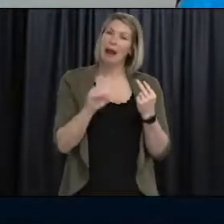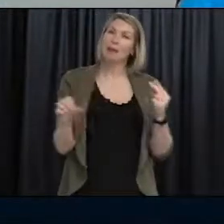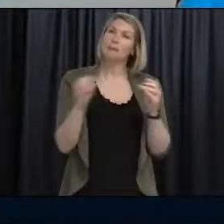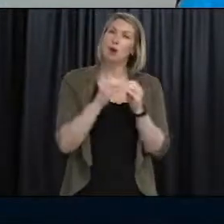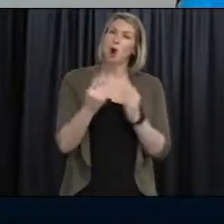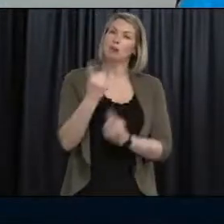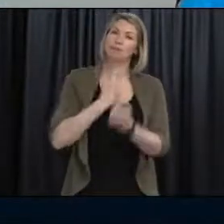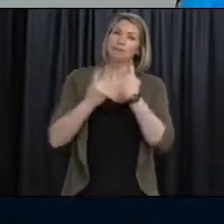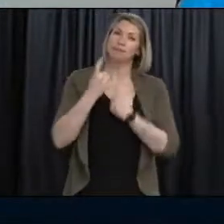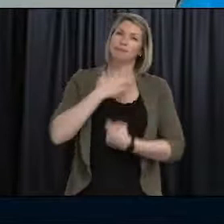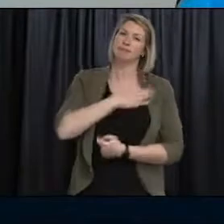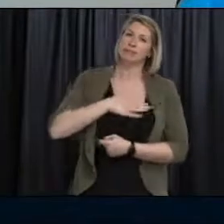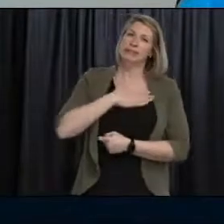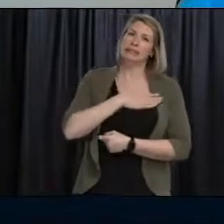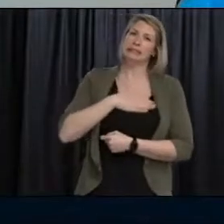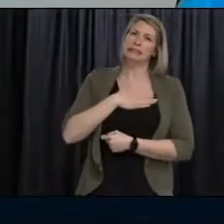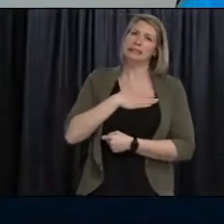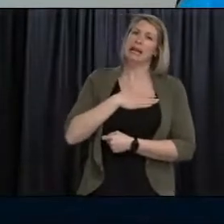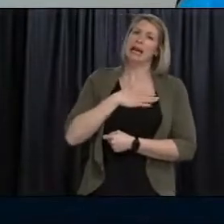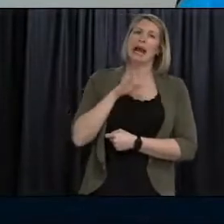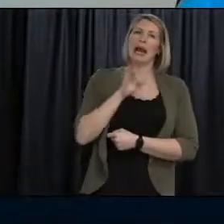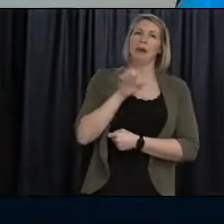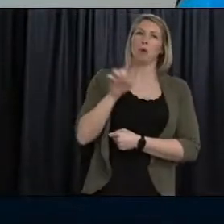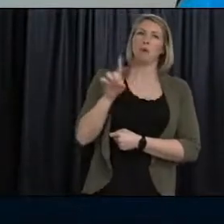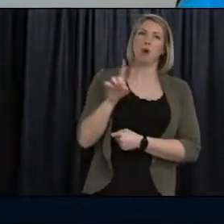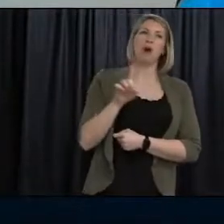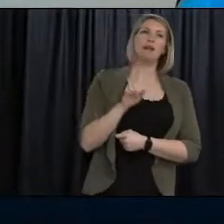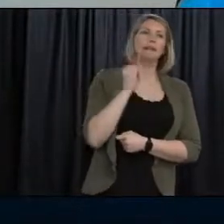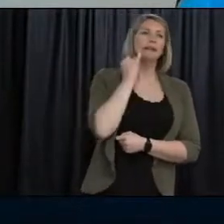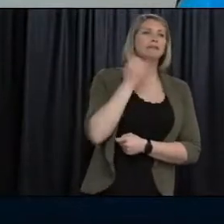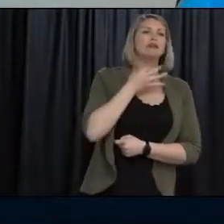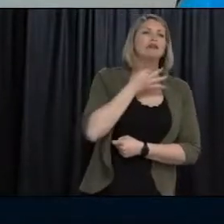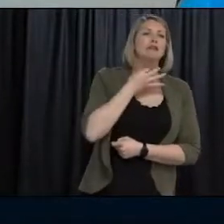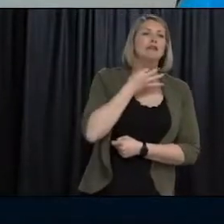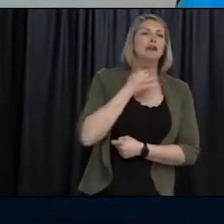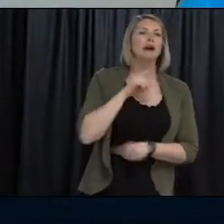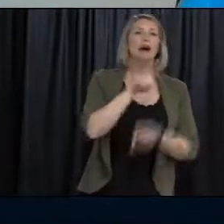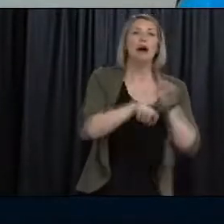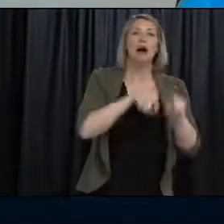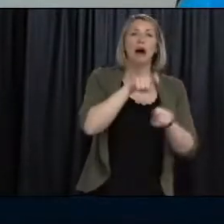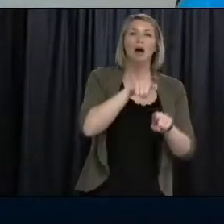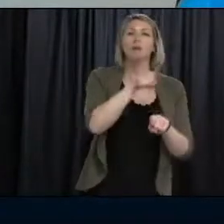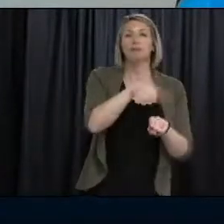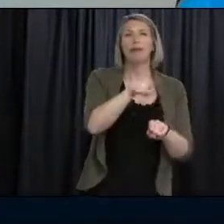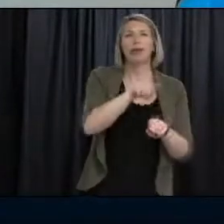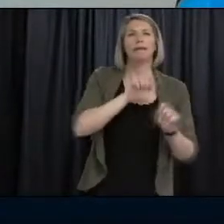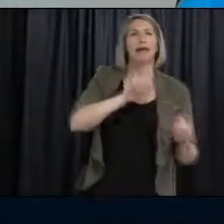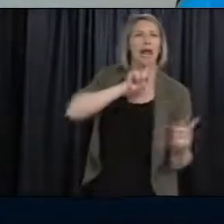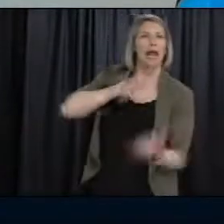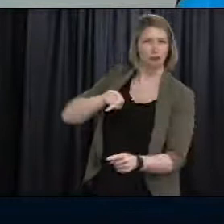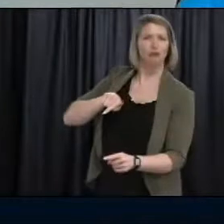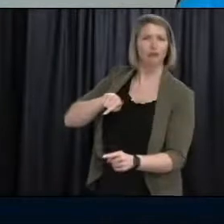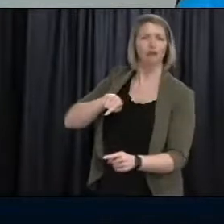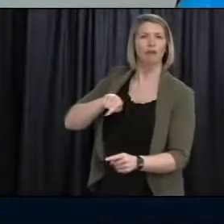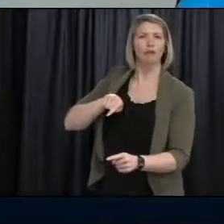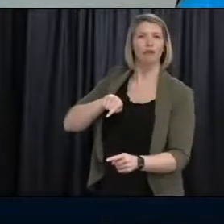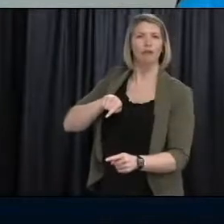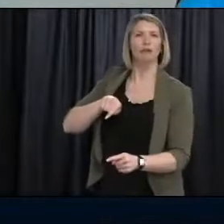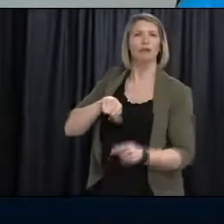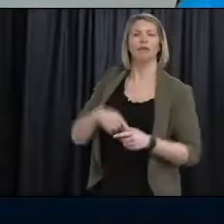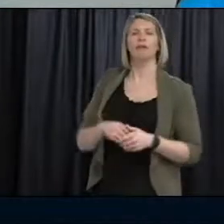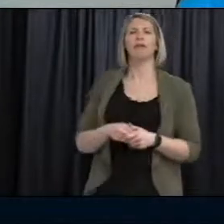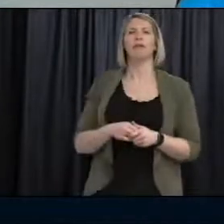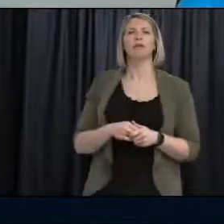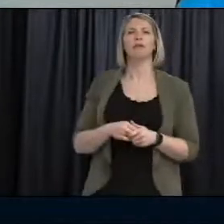questions, please reach out to 811 if you have received that vaccine, and they do have potential answers for you on how to